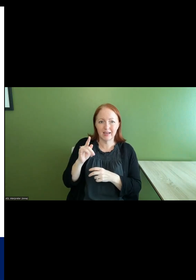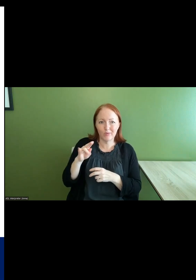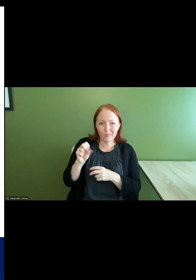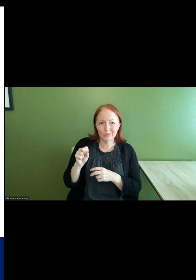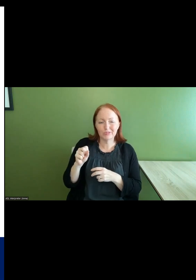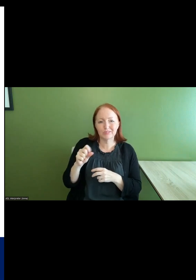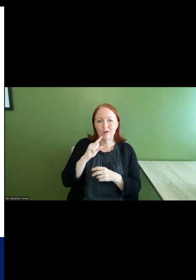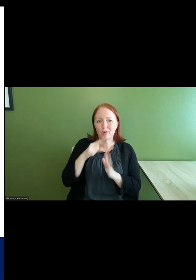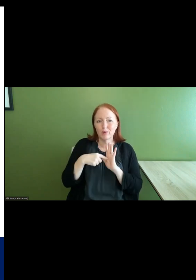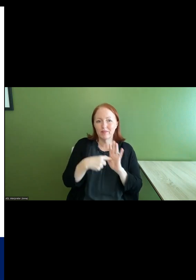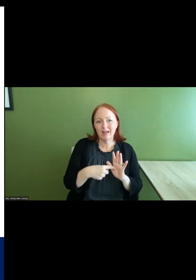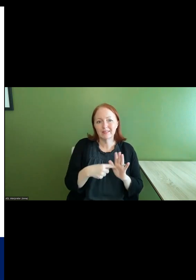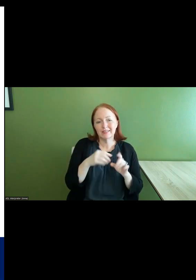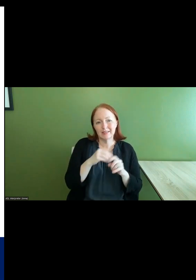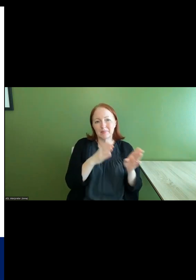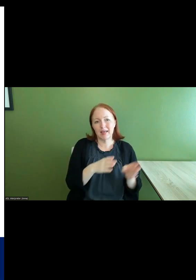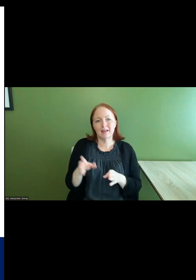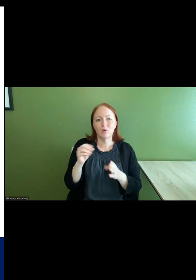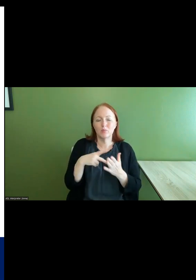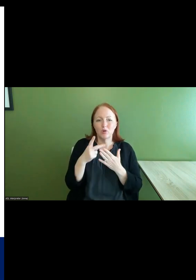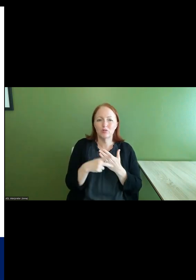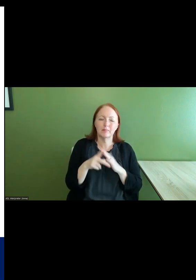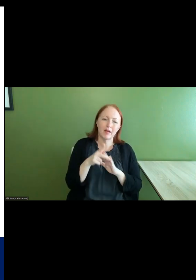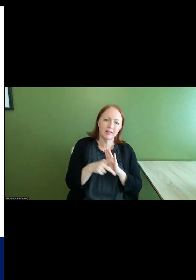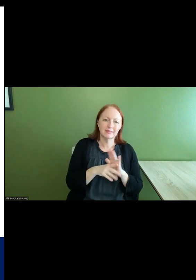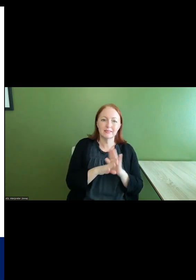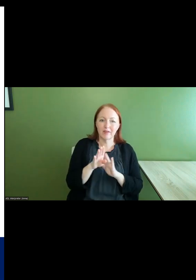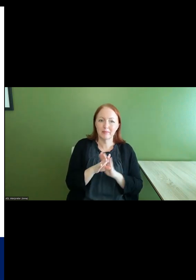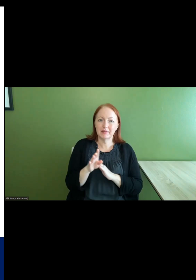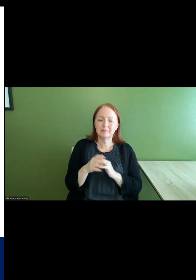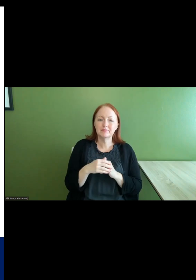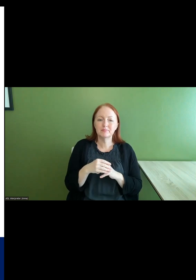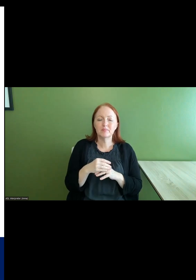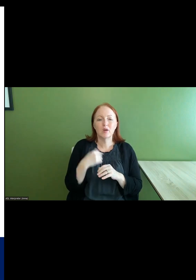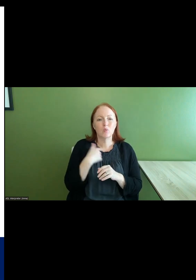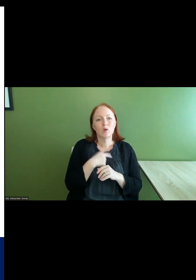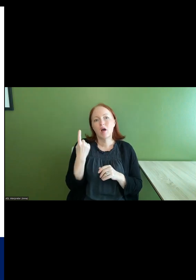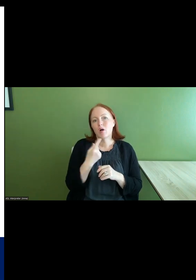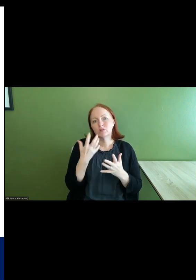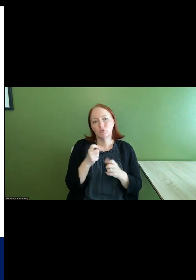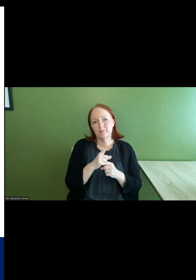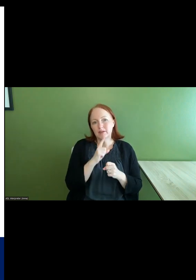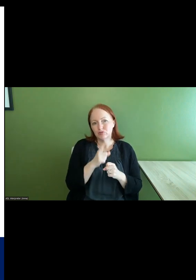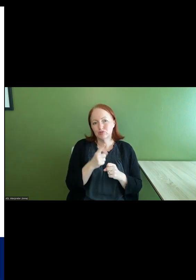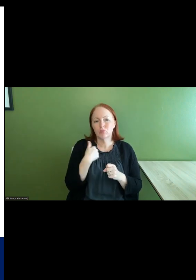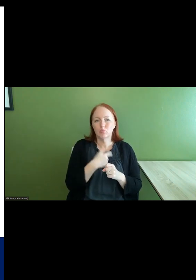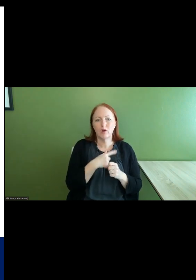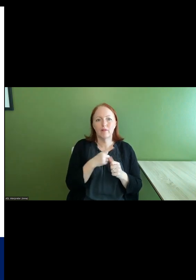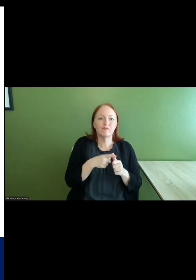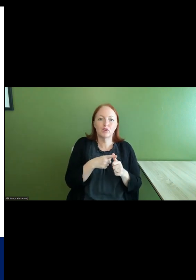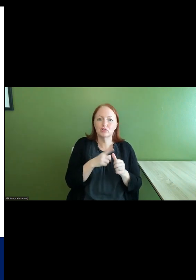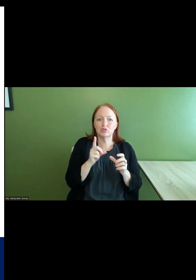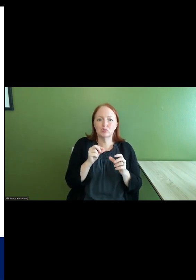are reflected in planning or program and policy development? We always want to make sure that we are first doing